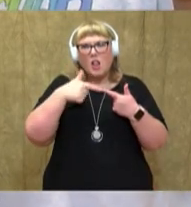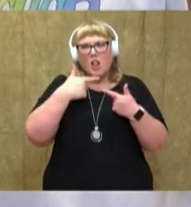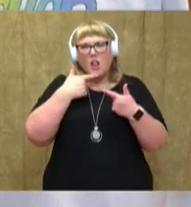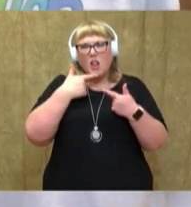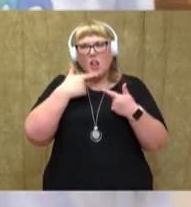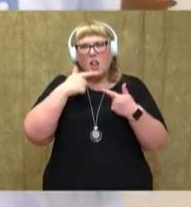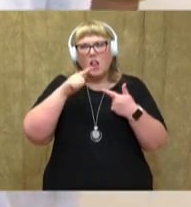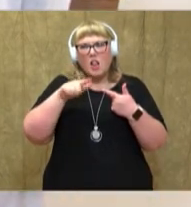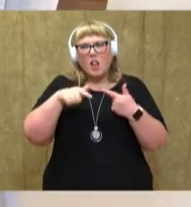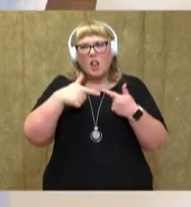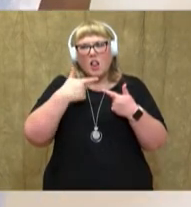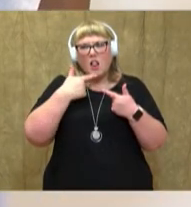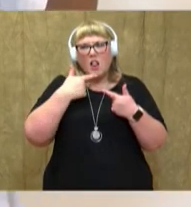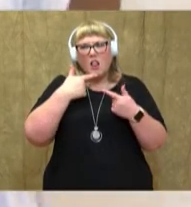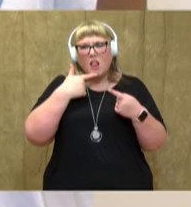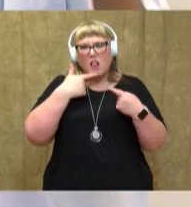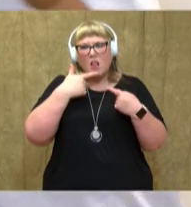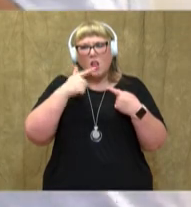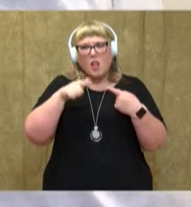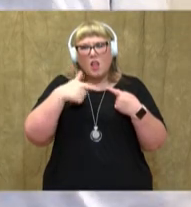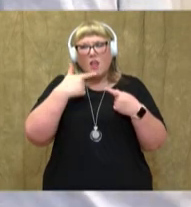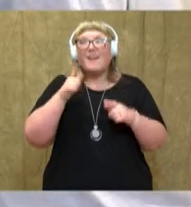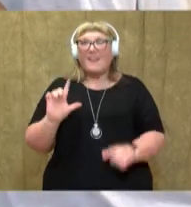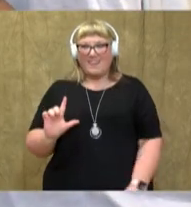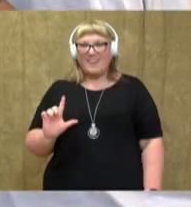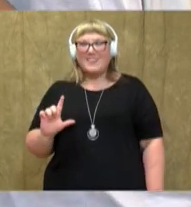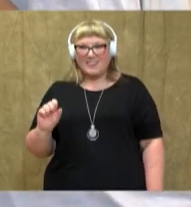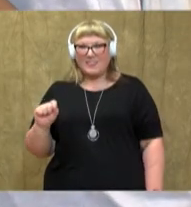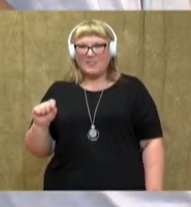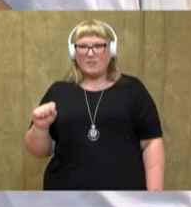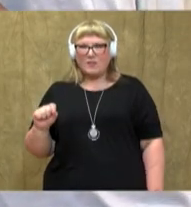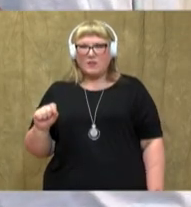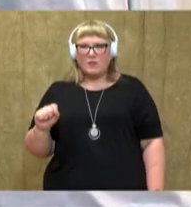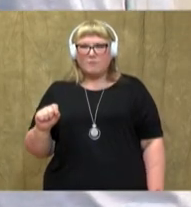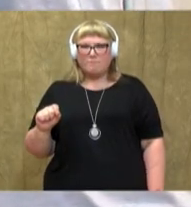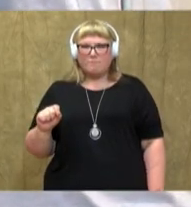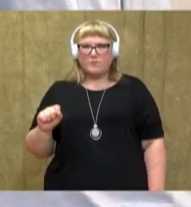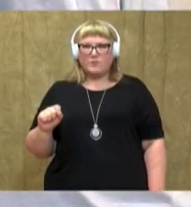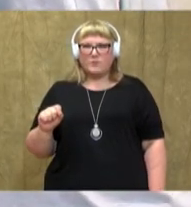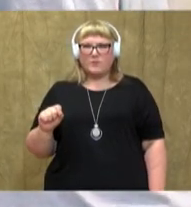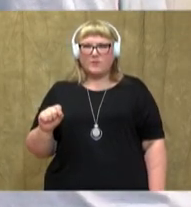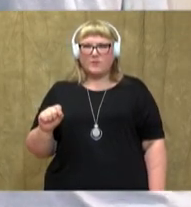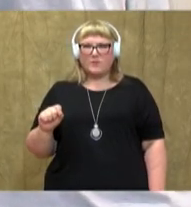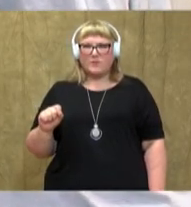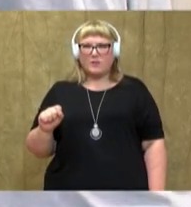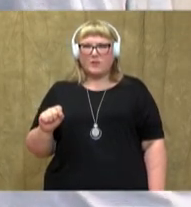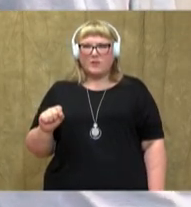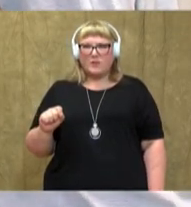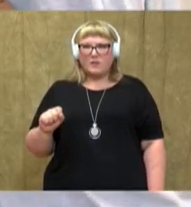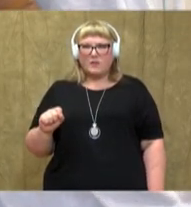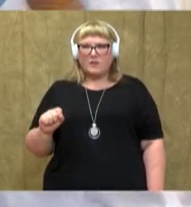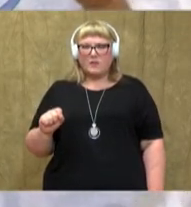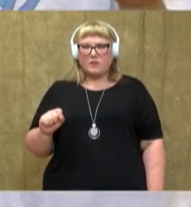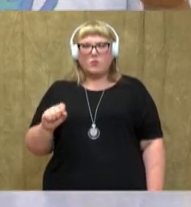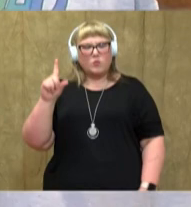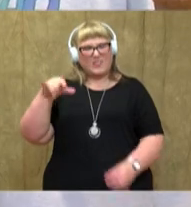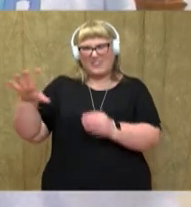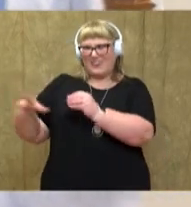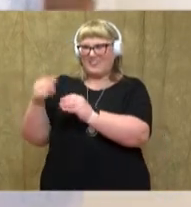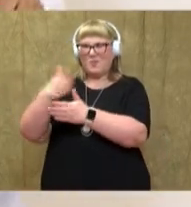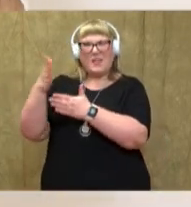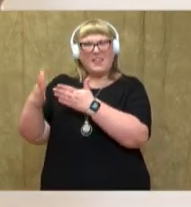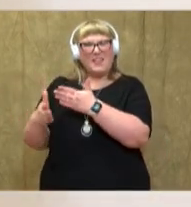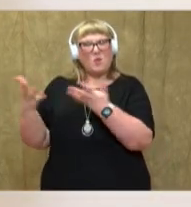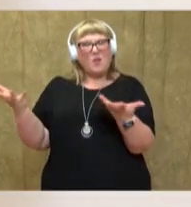What letter is making the O sound? L, very good. Now, we're not quite done with this word, are we, friends?